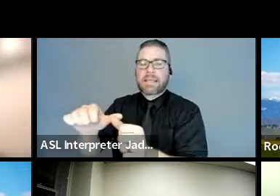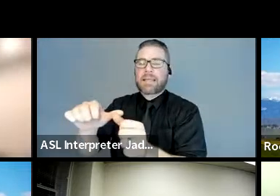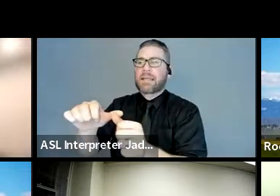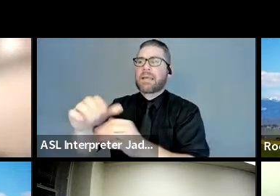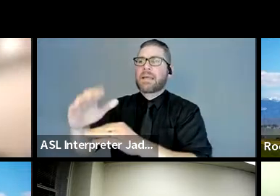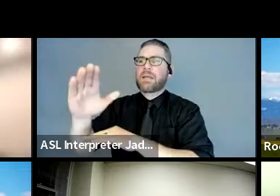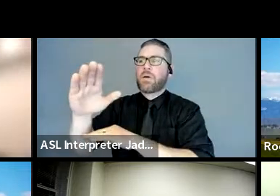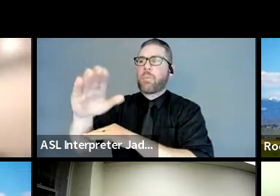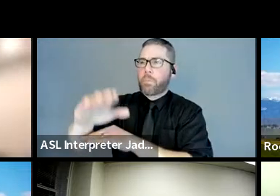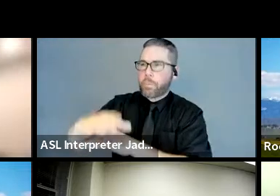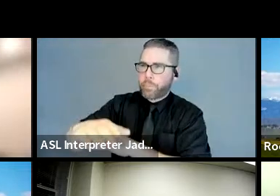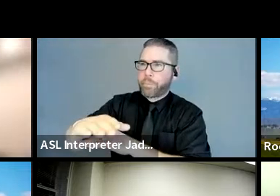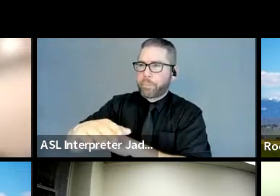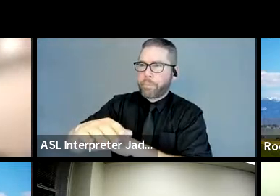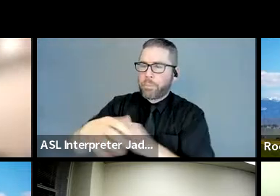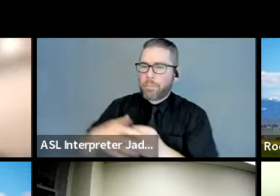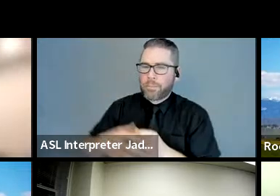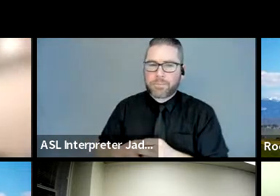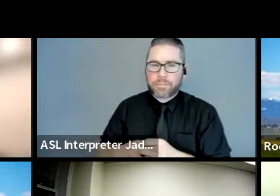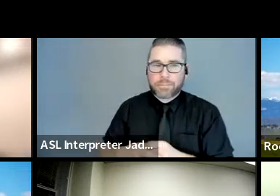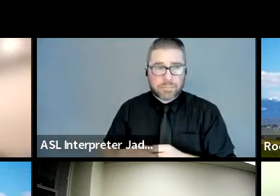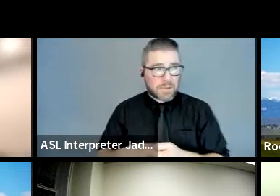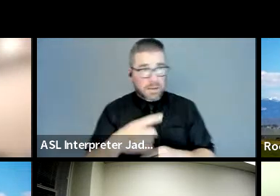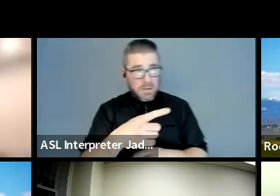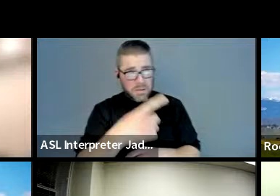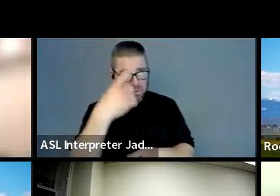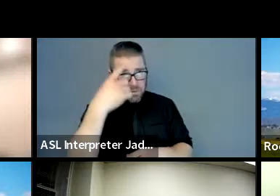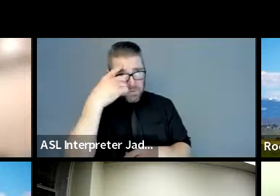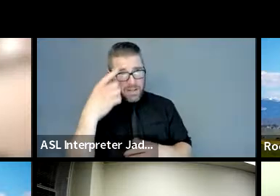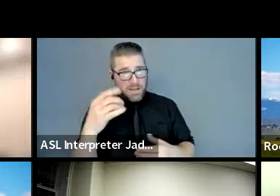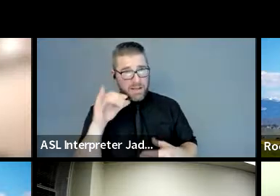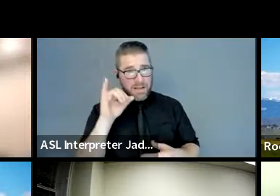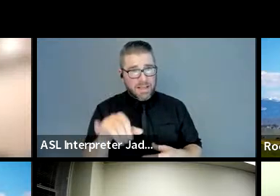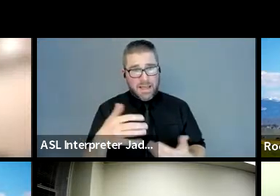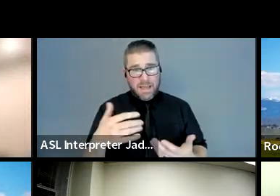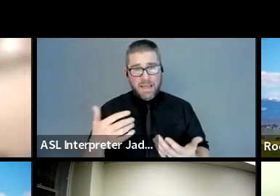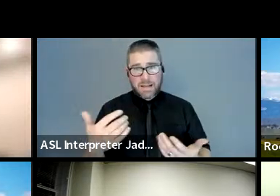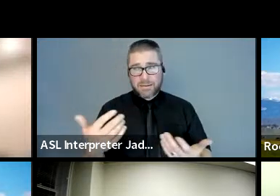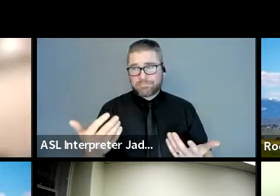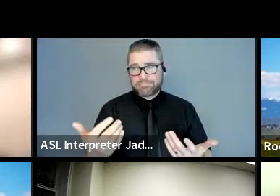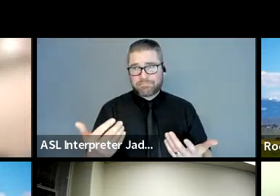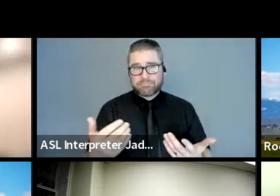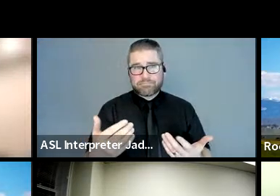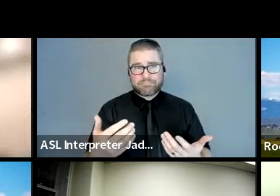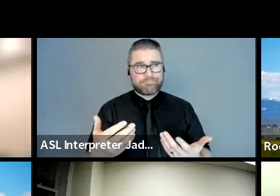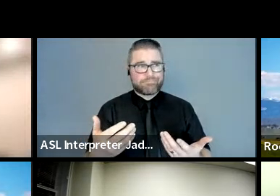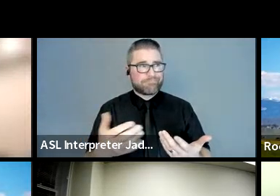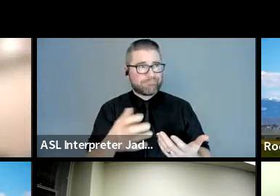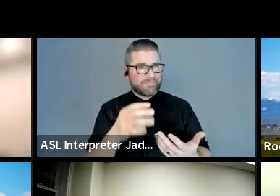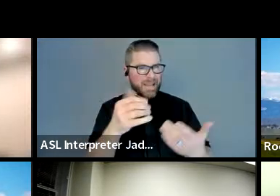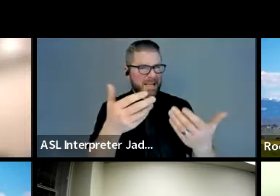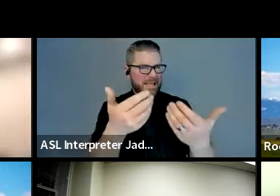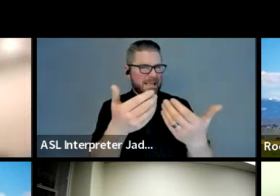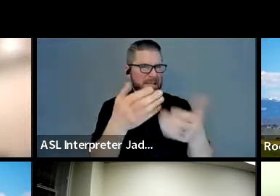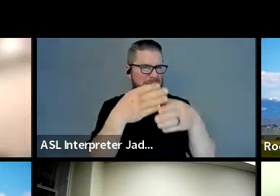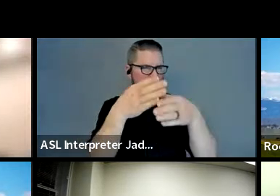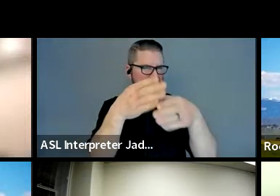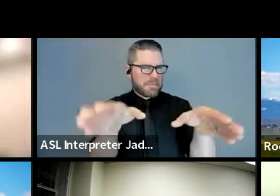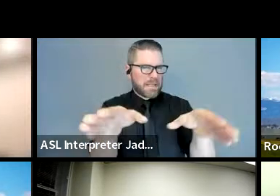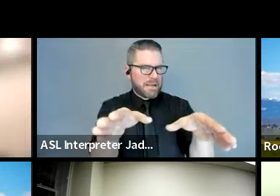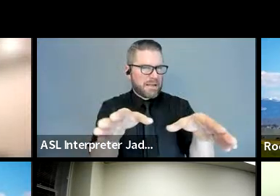Would you think that bring a burden to have it split in that order?